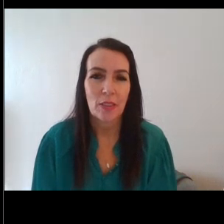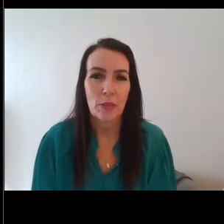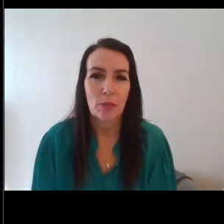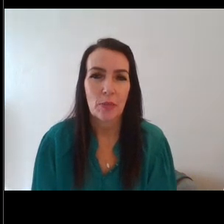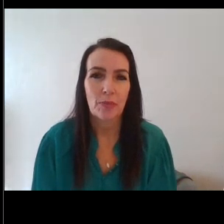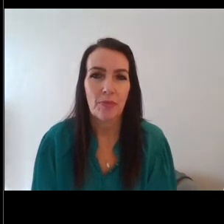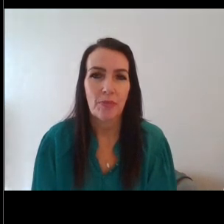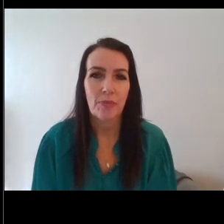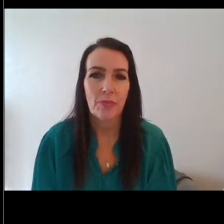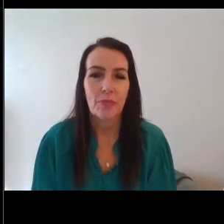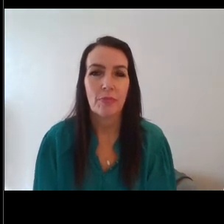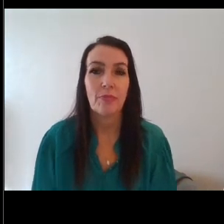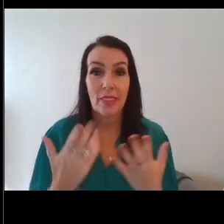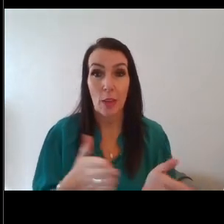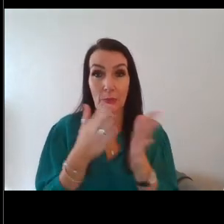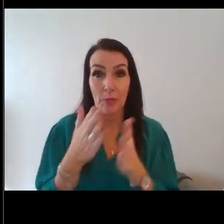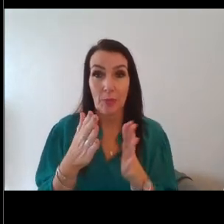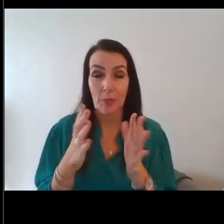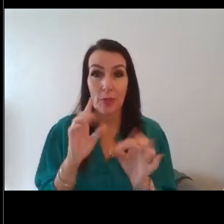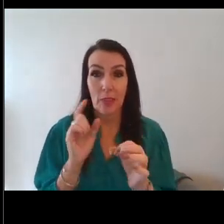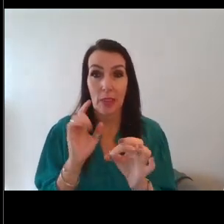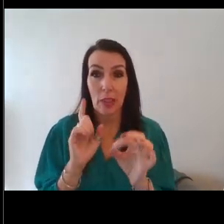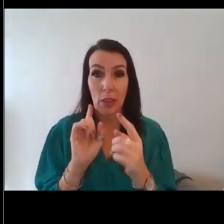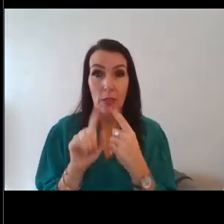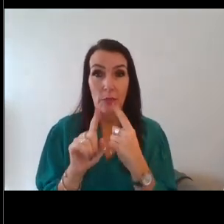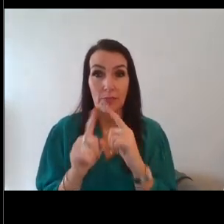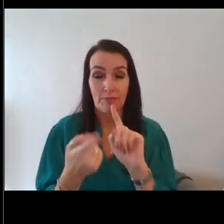So we will now move on to the Q&A section.